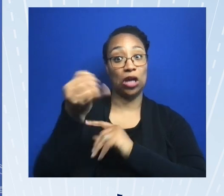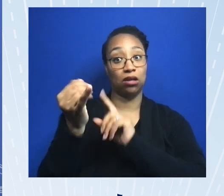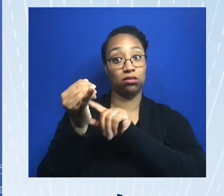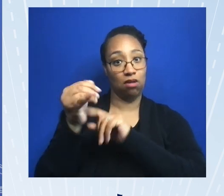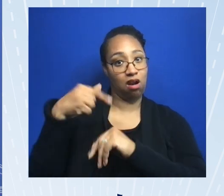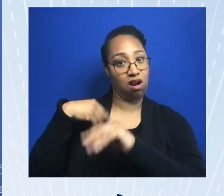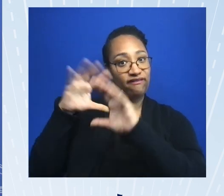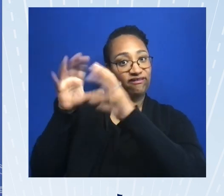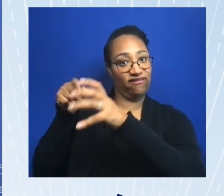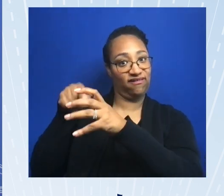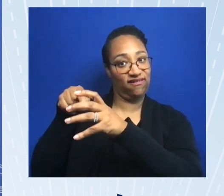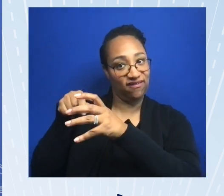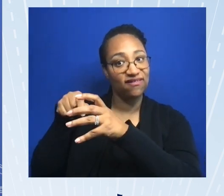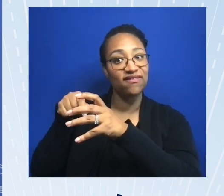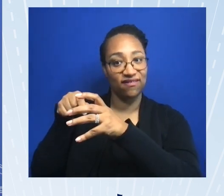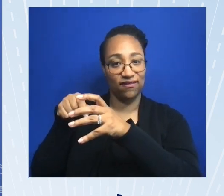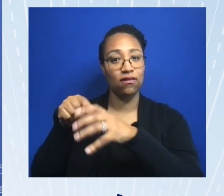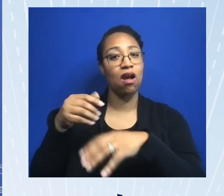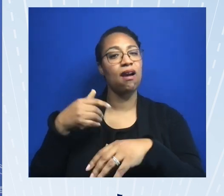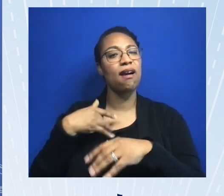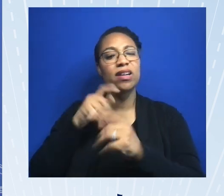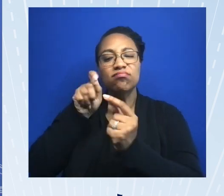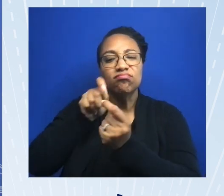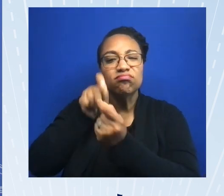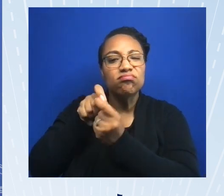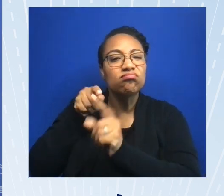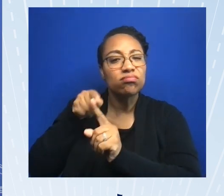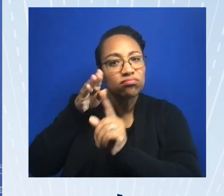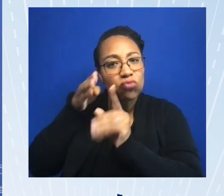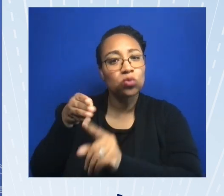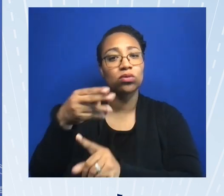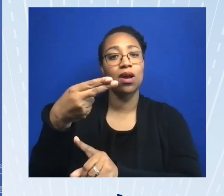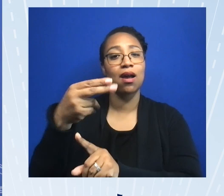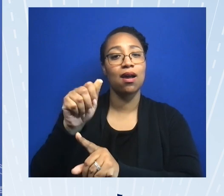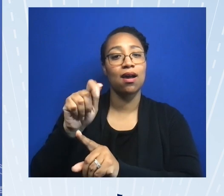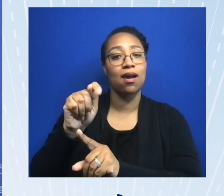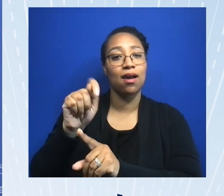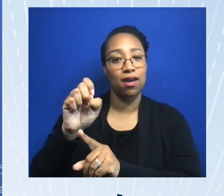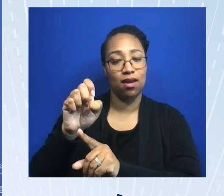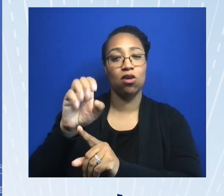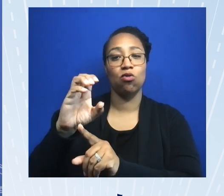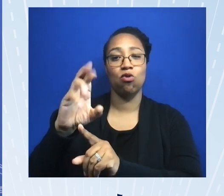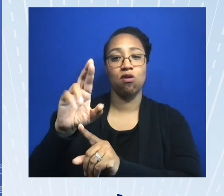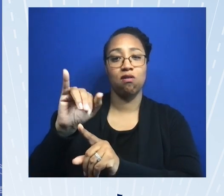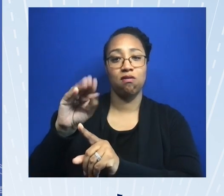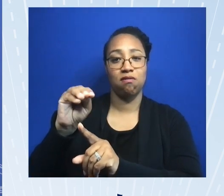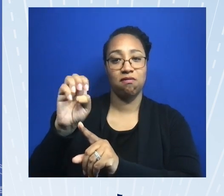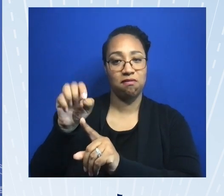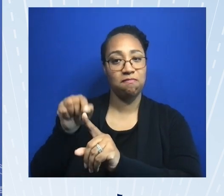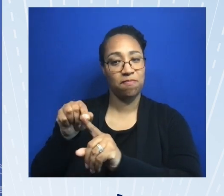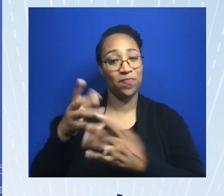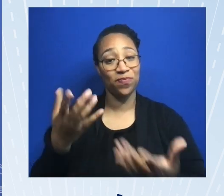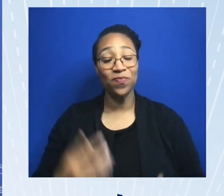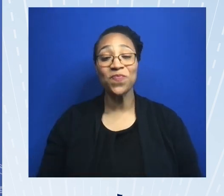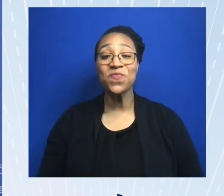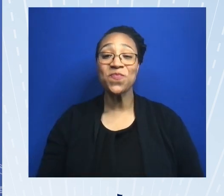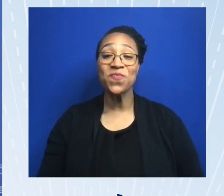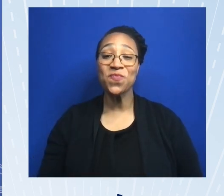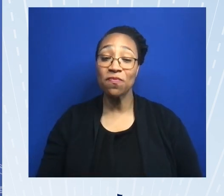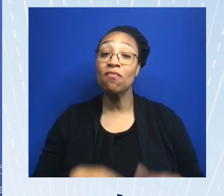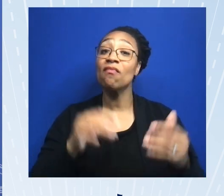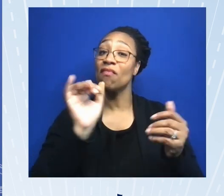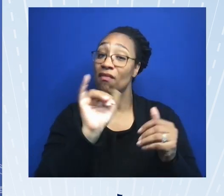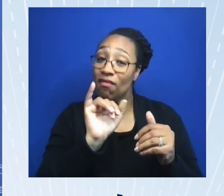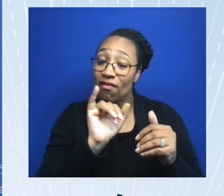with our state and local partners, and we have launched an online prevention resource finder to provide a one-stop shop